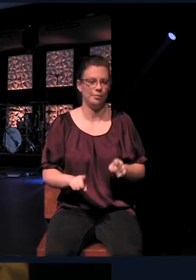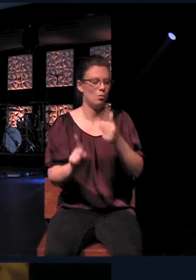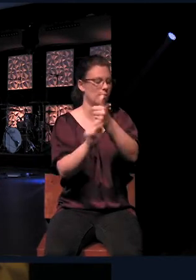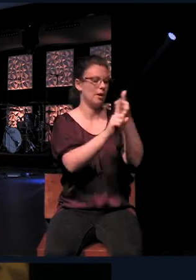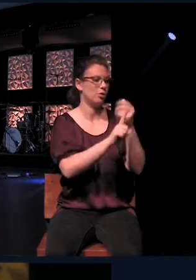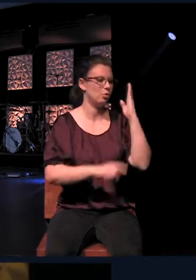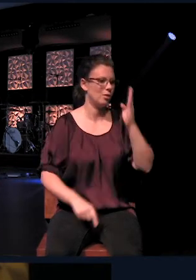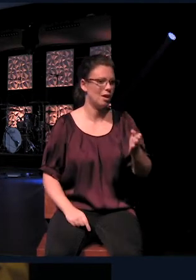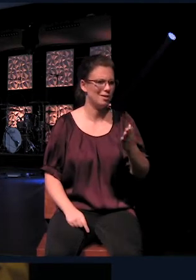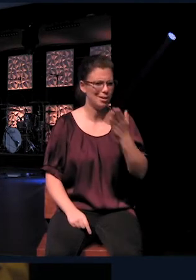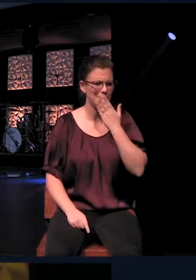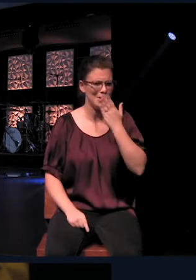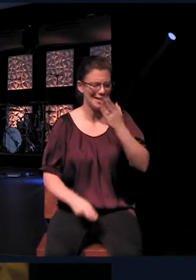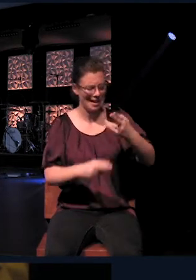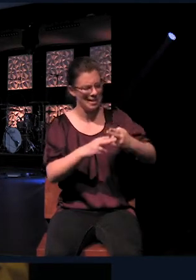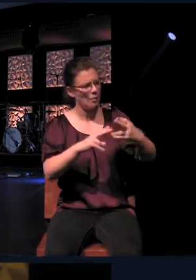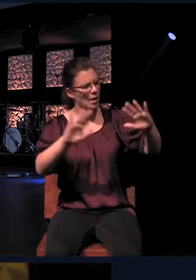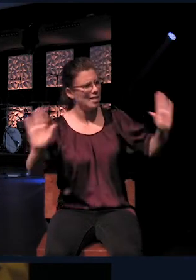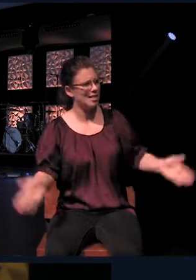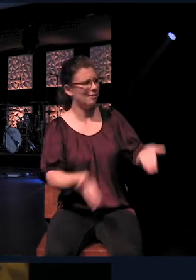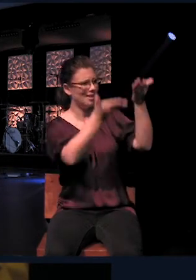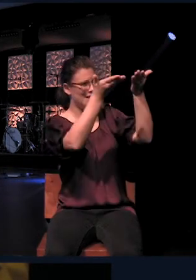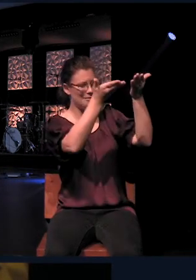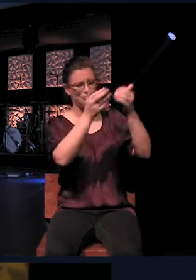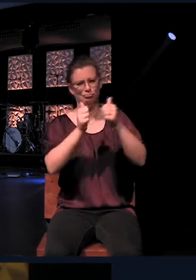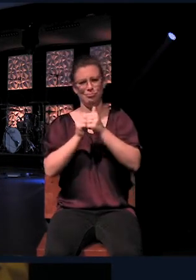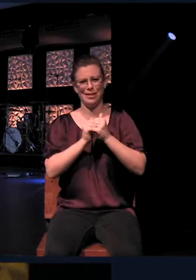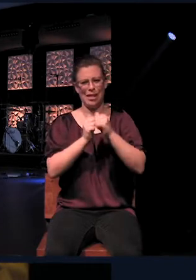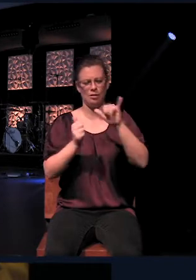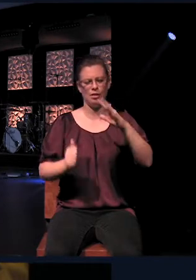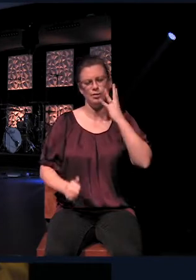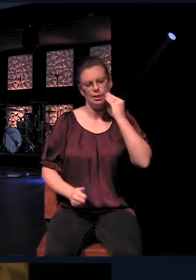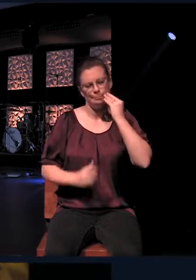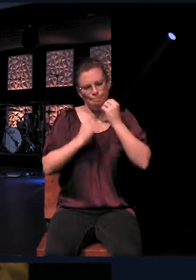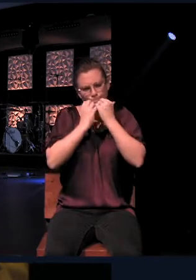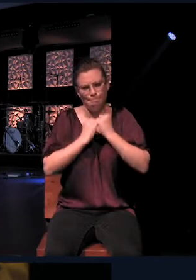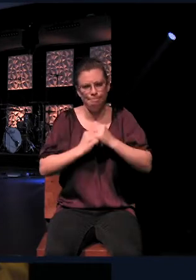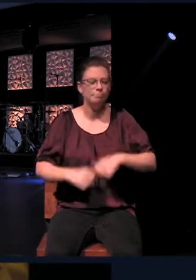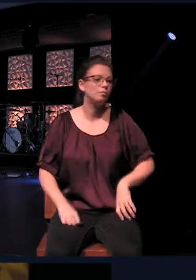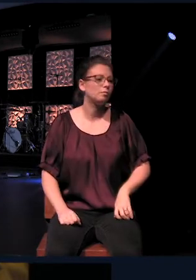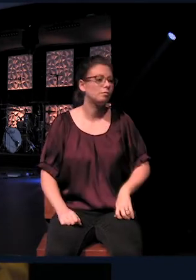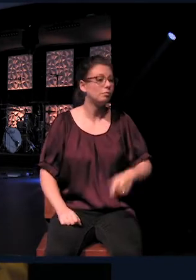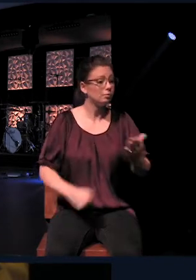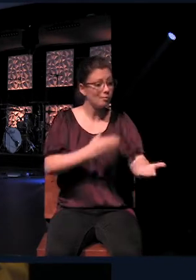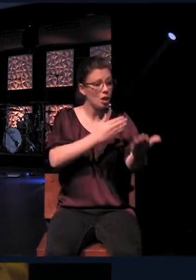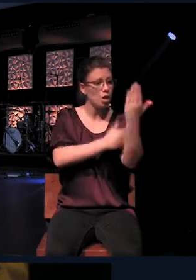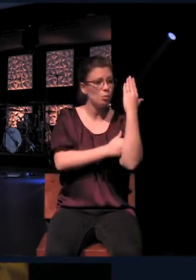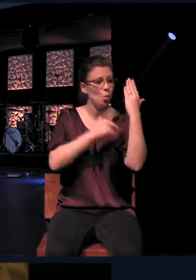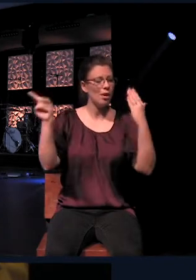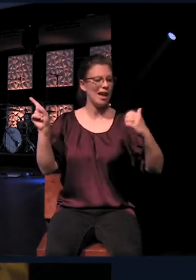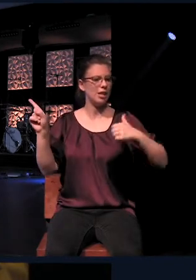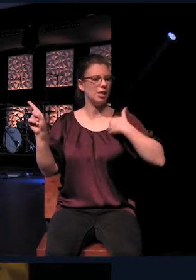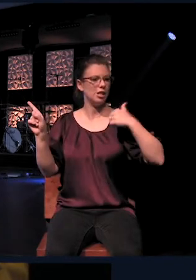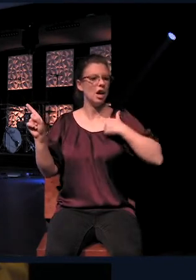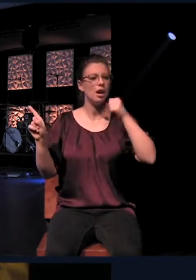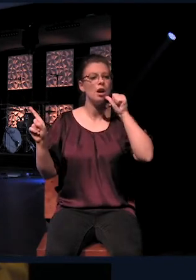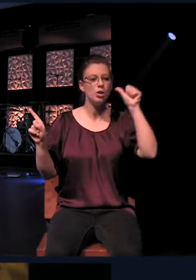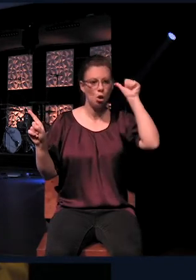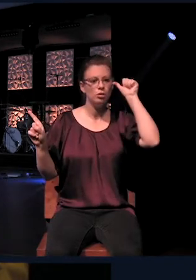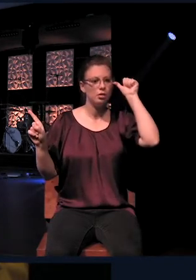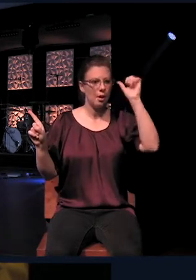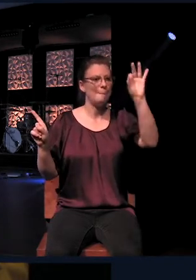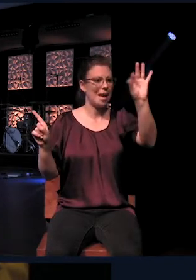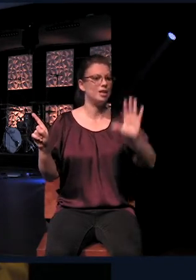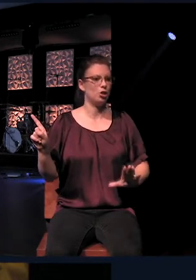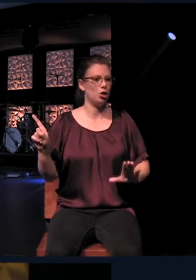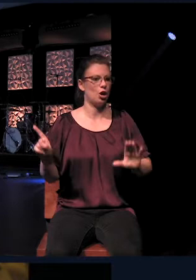lift up his name this morning. So this morning, our young adult pastor, Shannon Kahn, is going to be bringing us the message here in a few